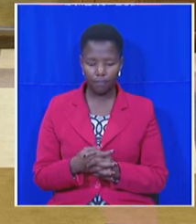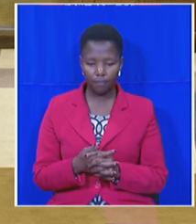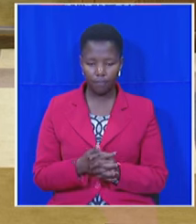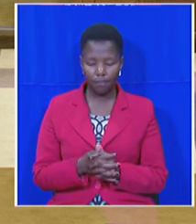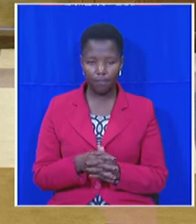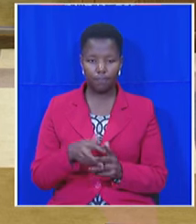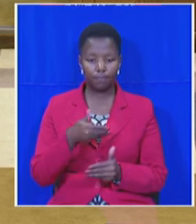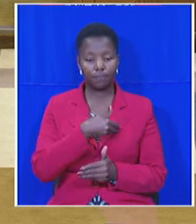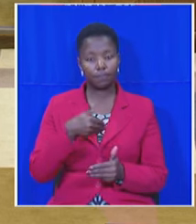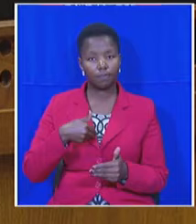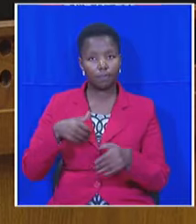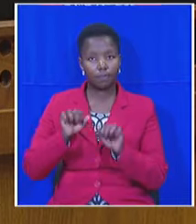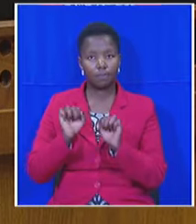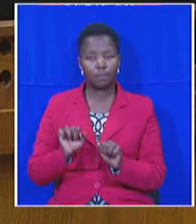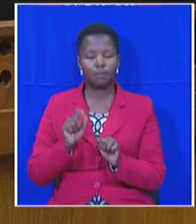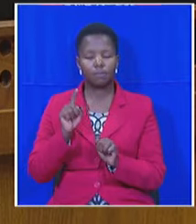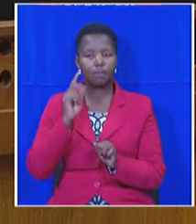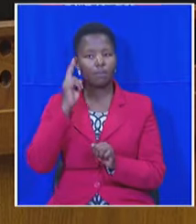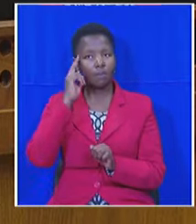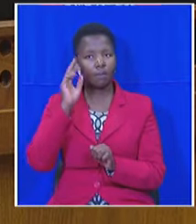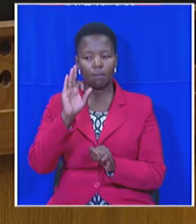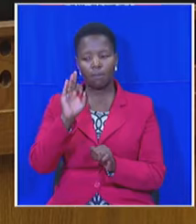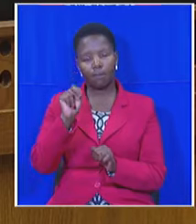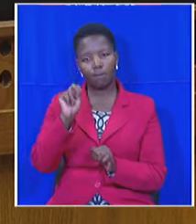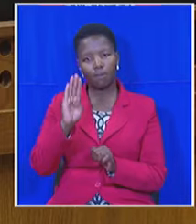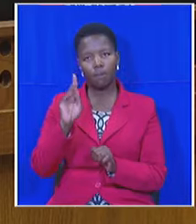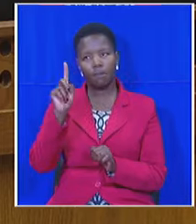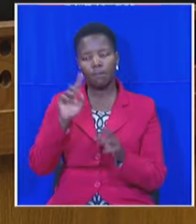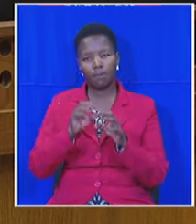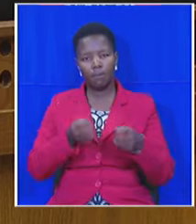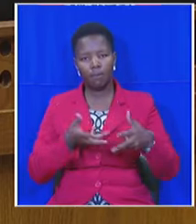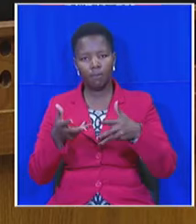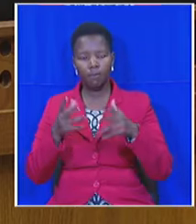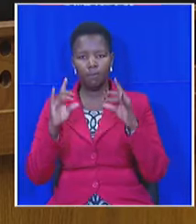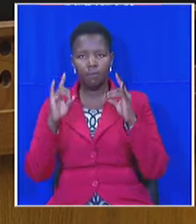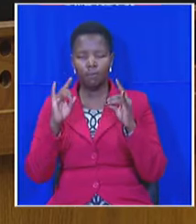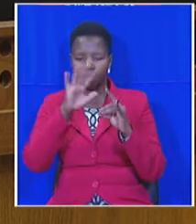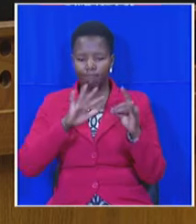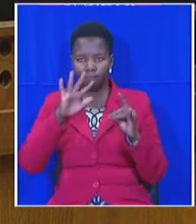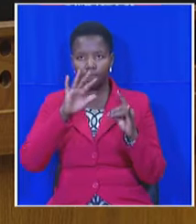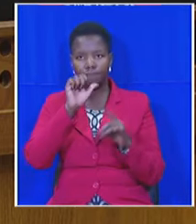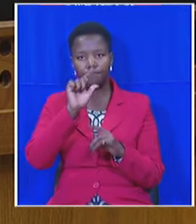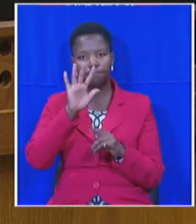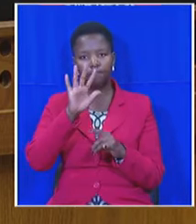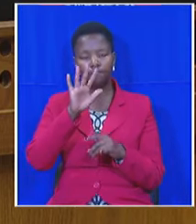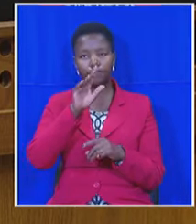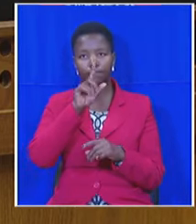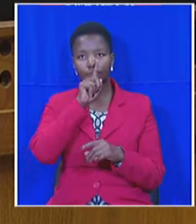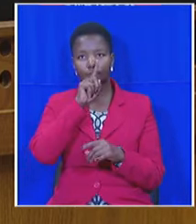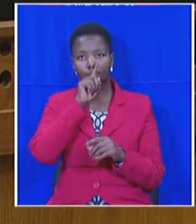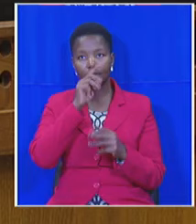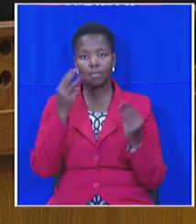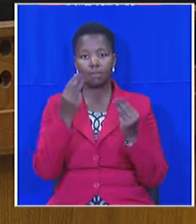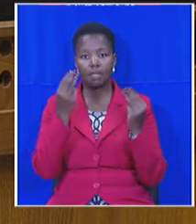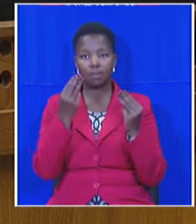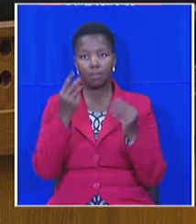Madam Chair, if you imagine F&B or Ellis Park Rugby Stadium crammed to the brim with 70,000 people, and now imagine